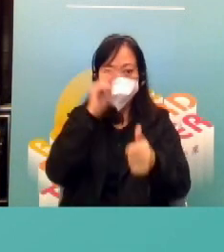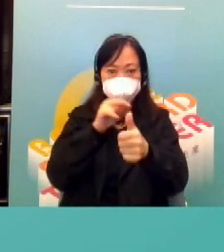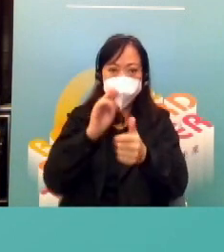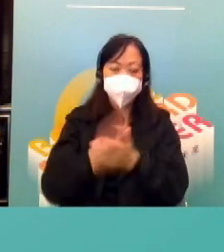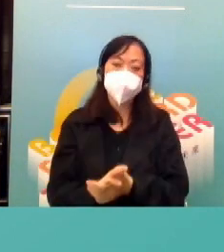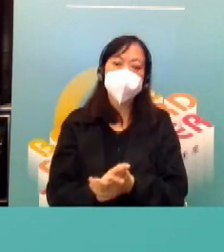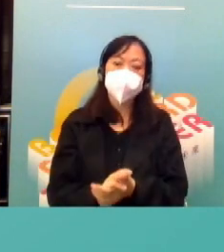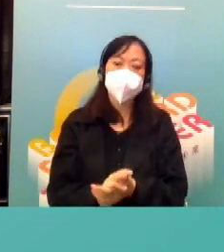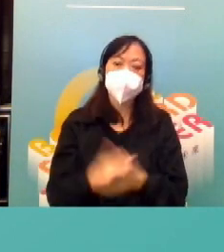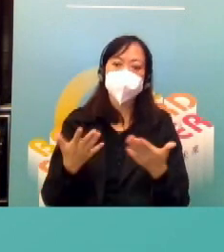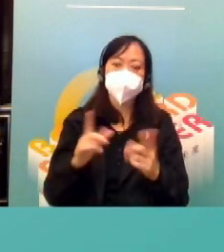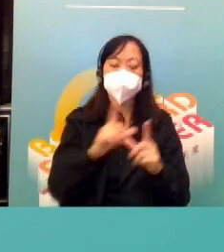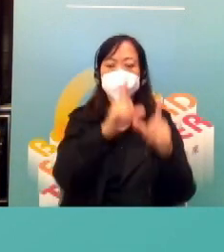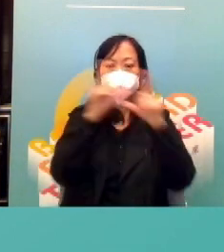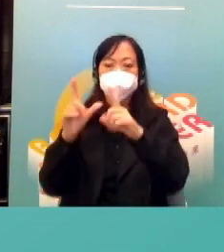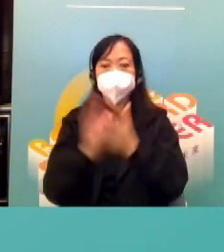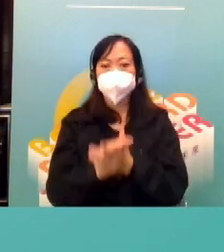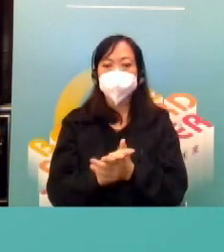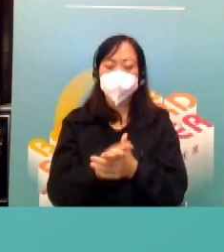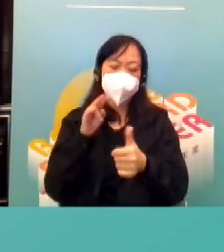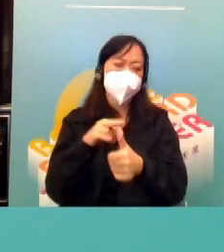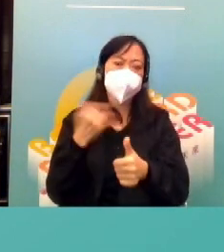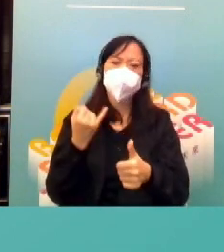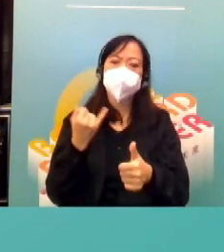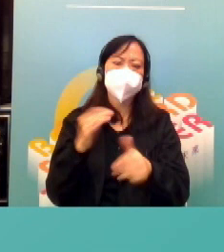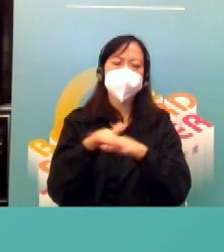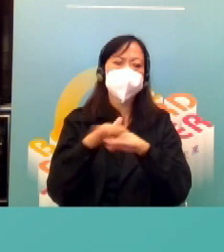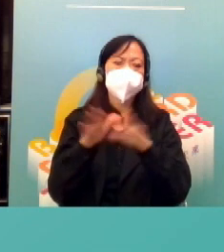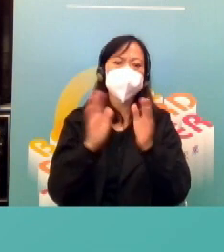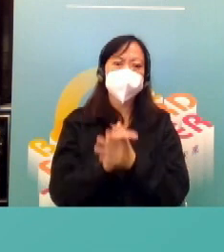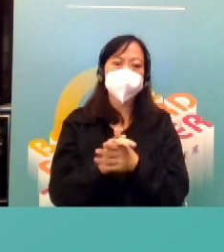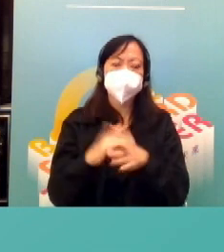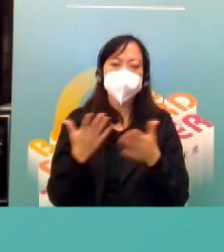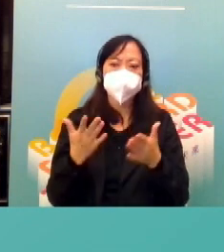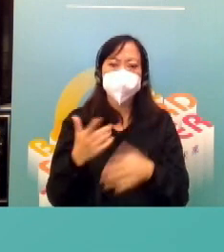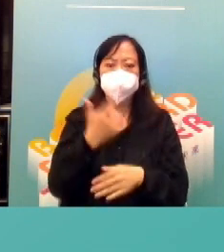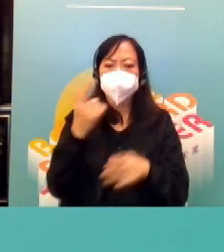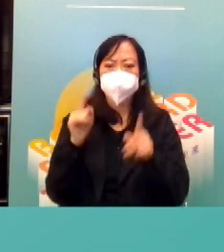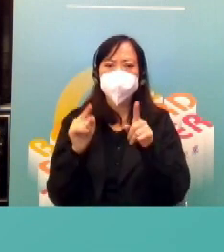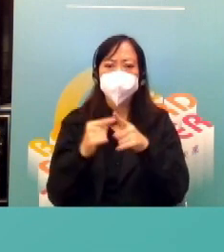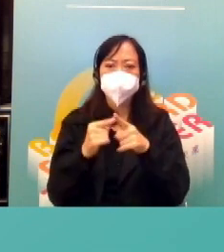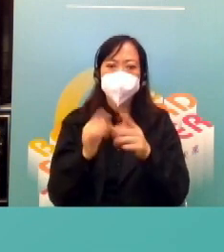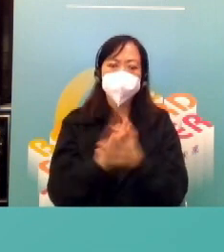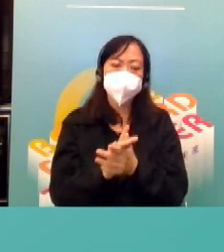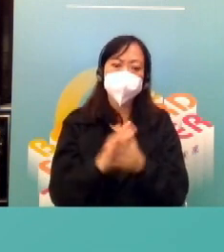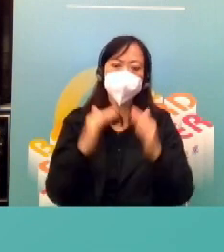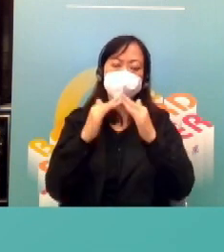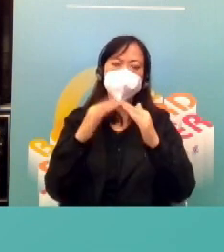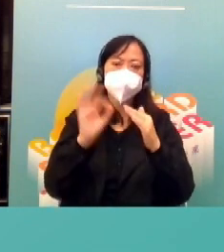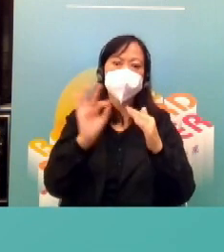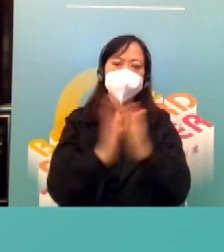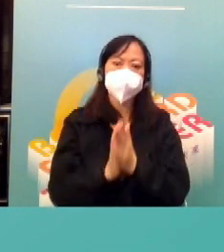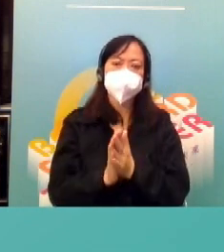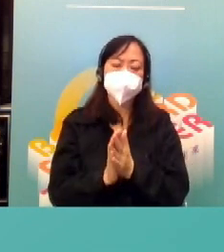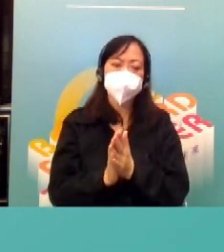also increasing homelessness as escalating inequality happens. And I think the recent rising inflation will